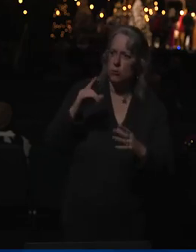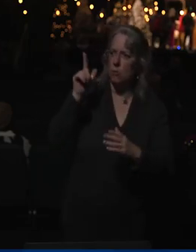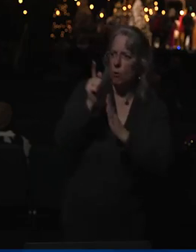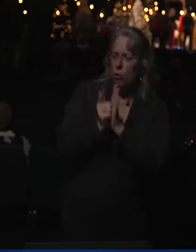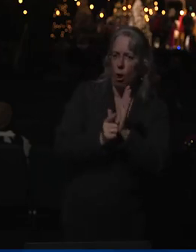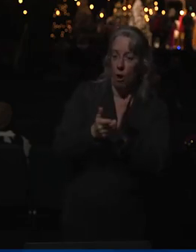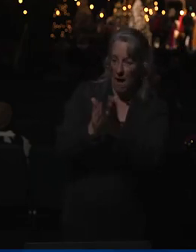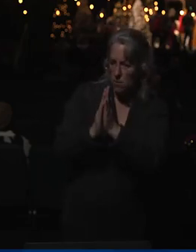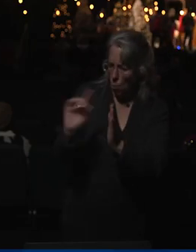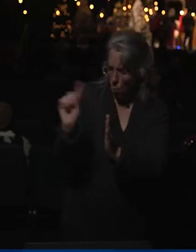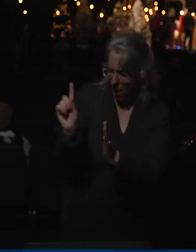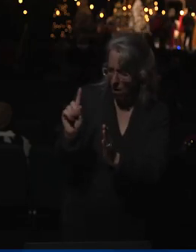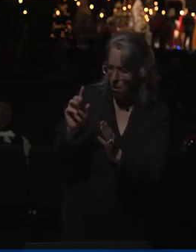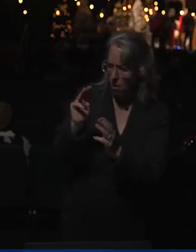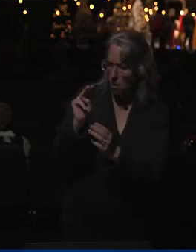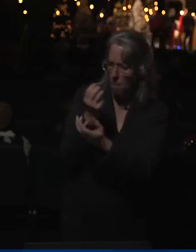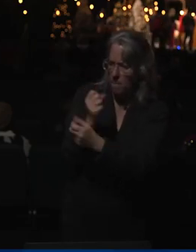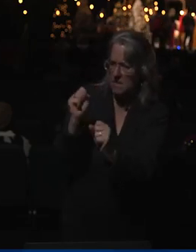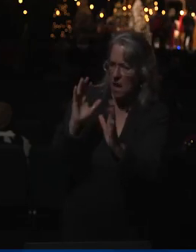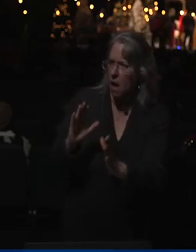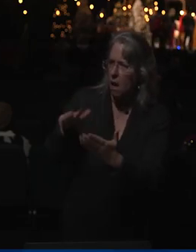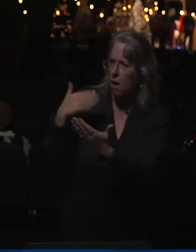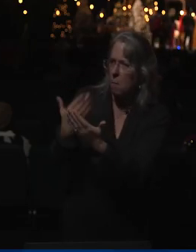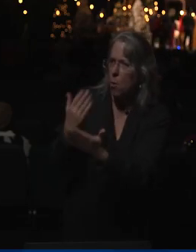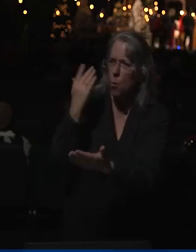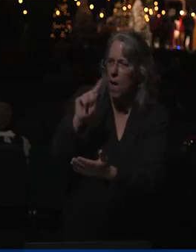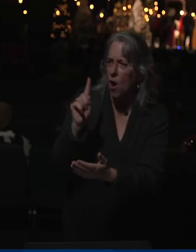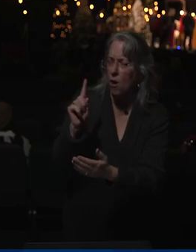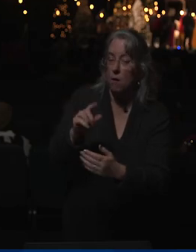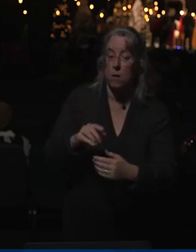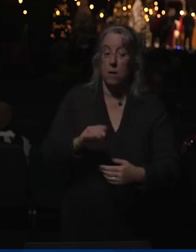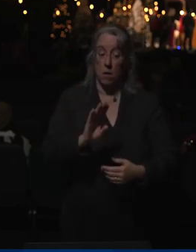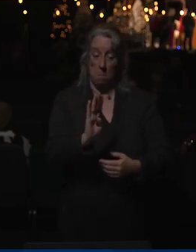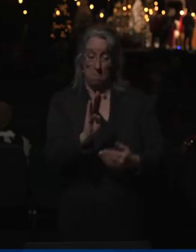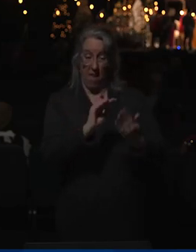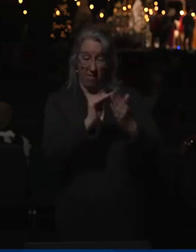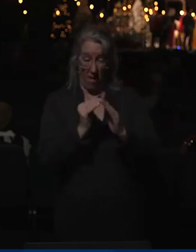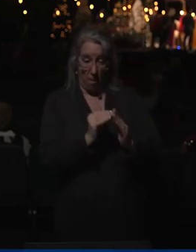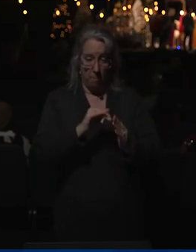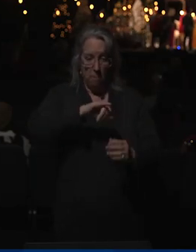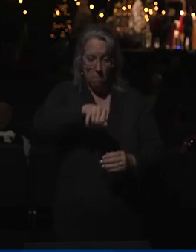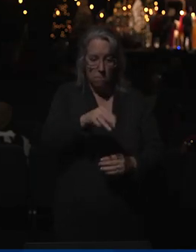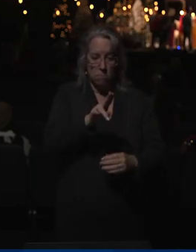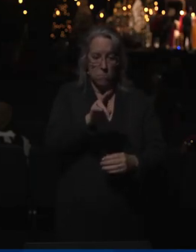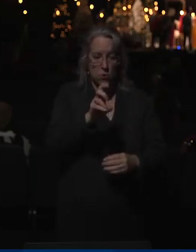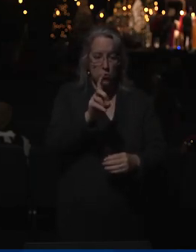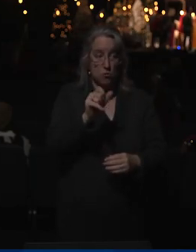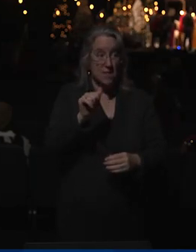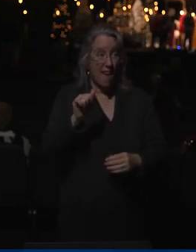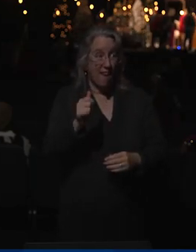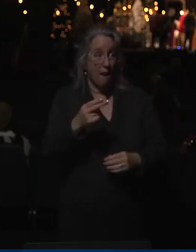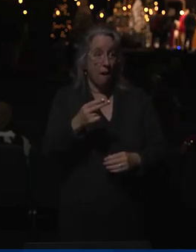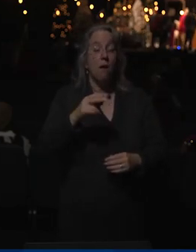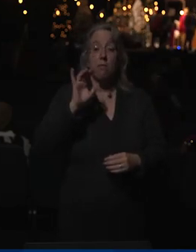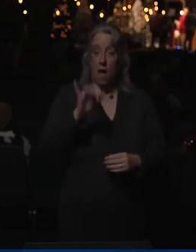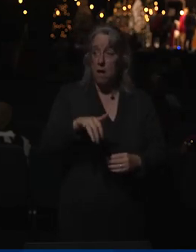born. "In Bethlehem in Judea," they replied, "for this is what the prophet has